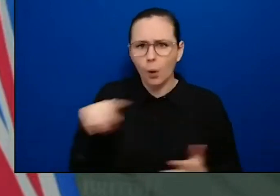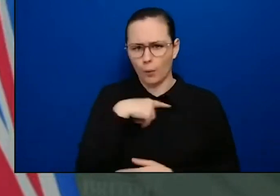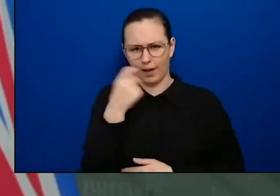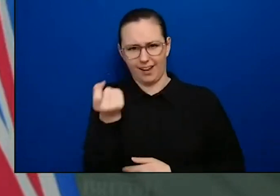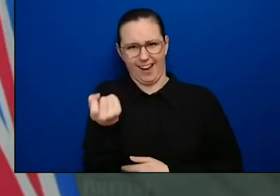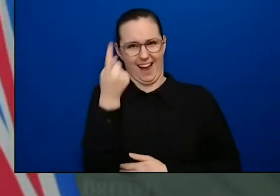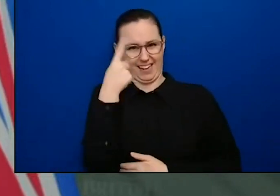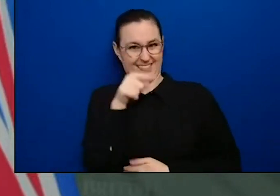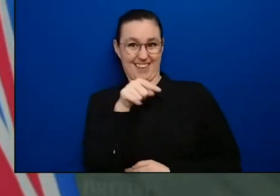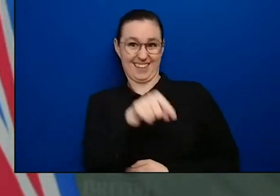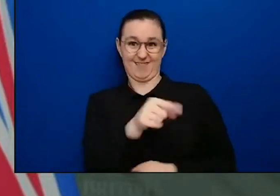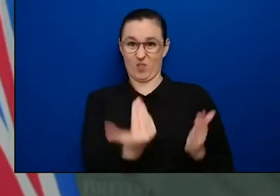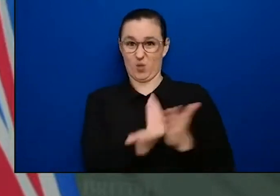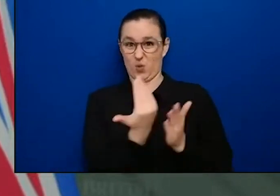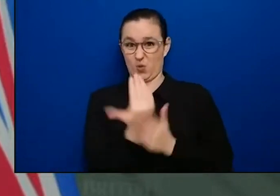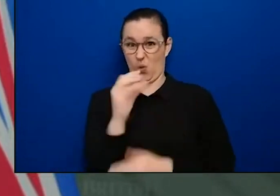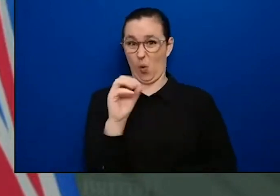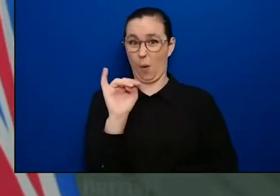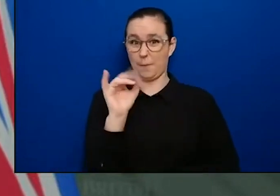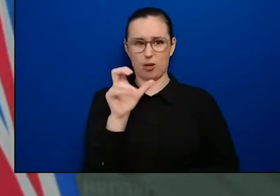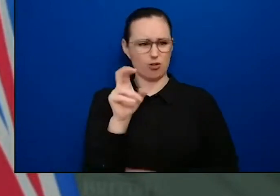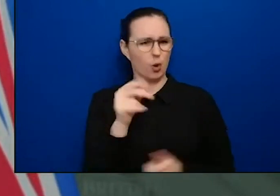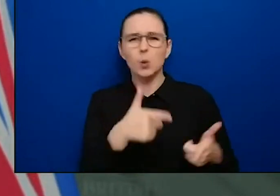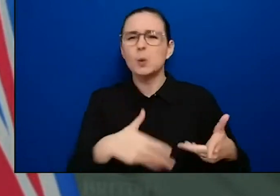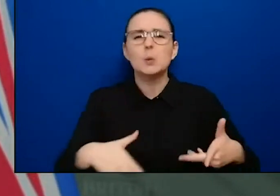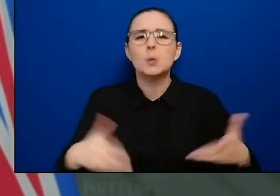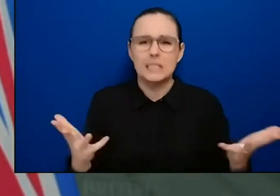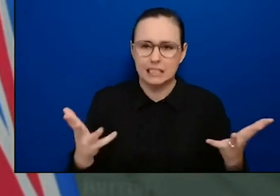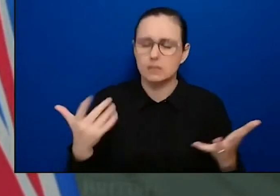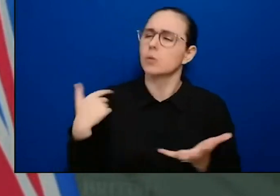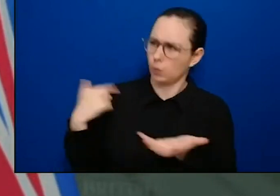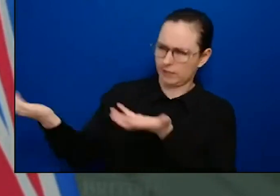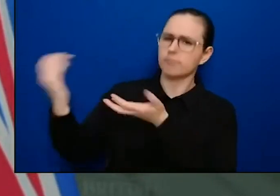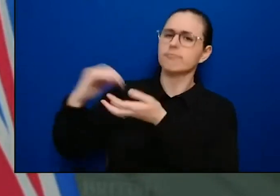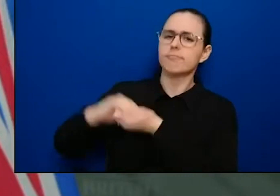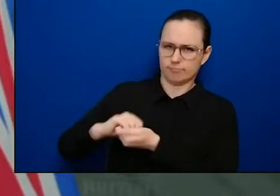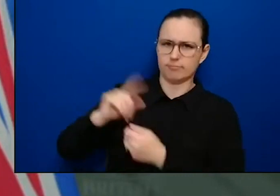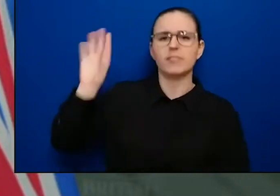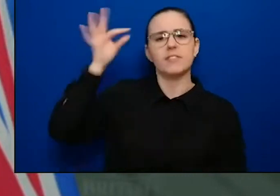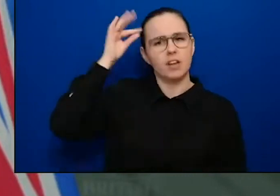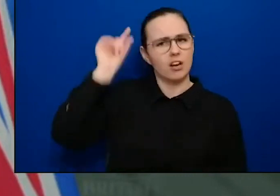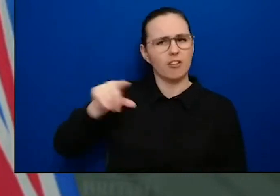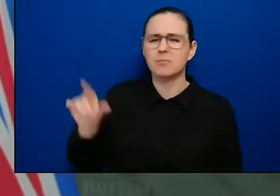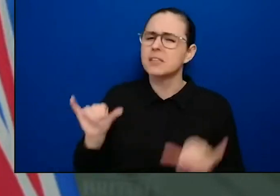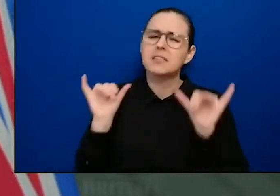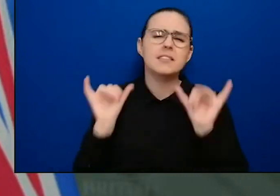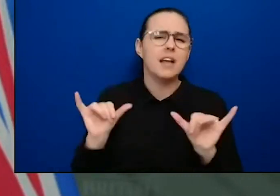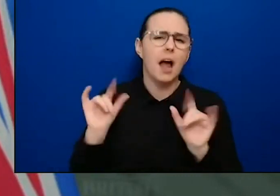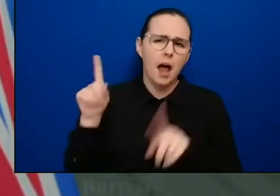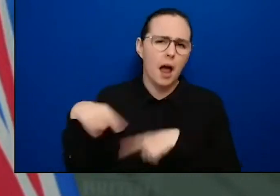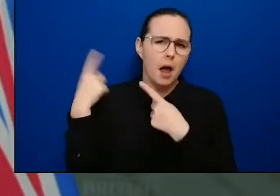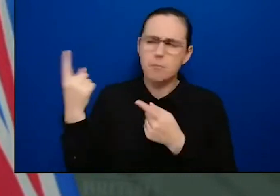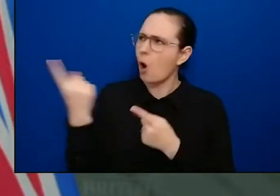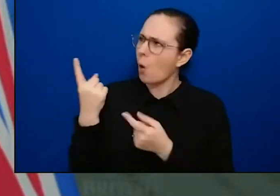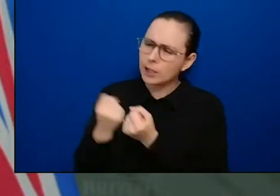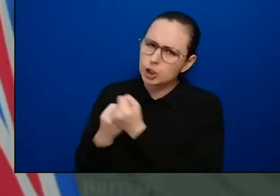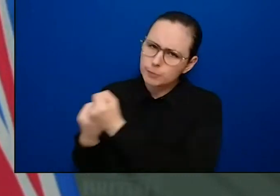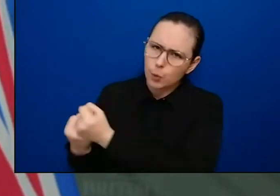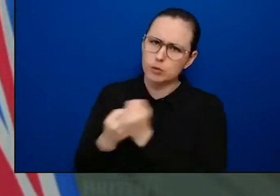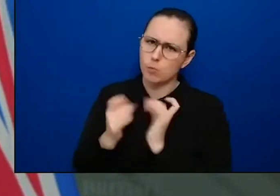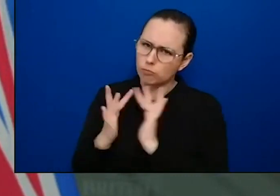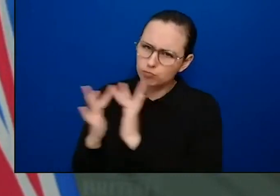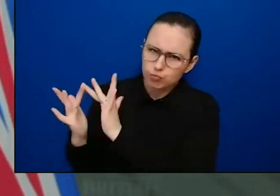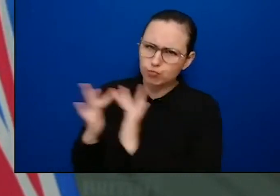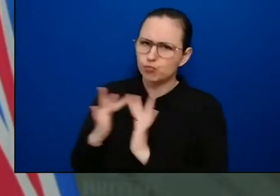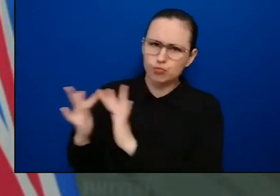said, in the coming weeks, and we'll work with them diligently as we have from the beginning of the pandemic as they roll out these